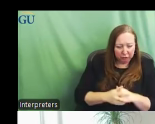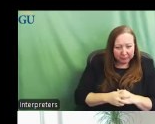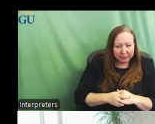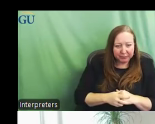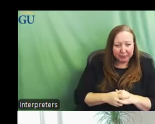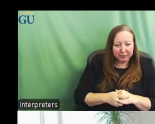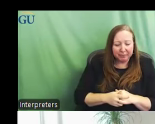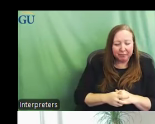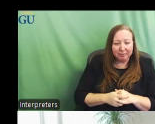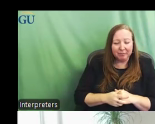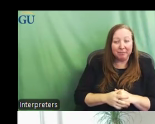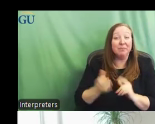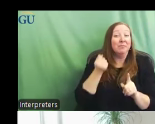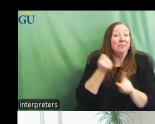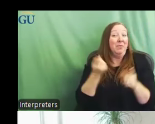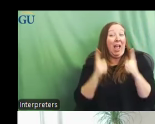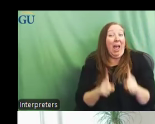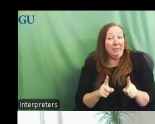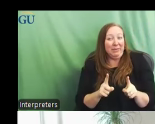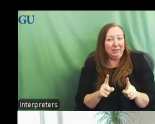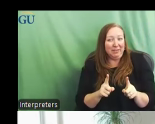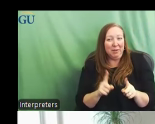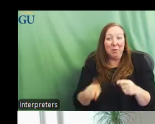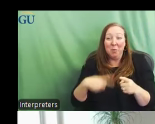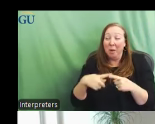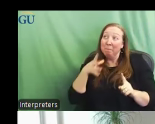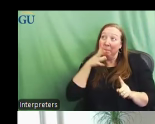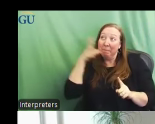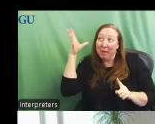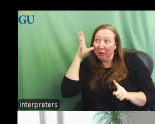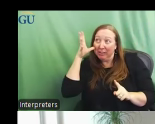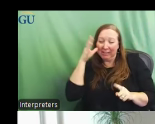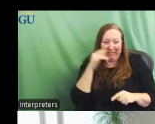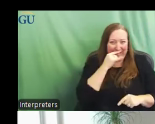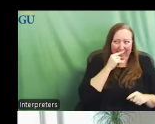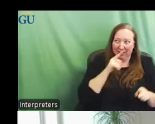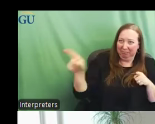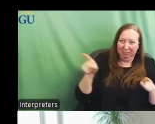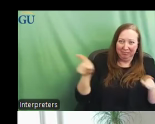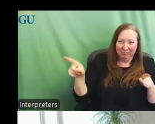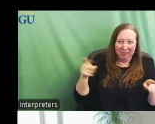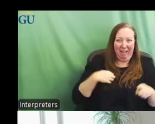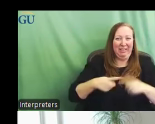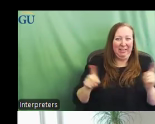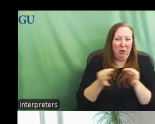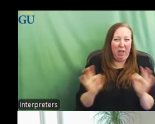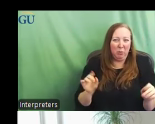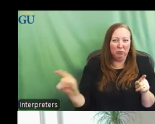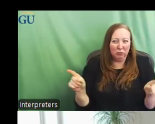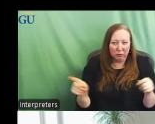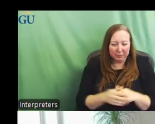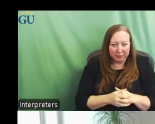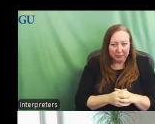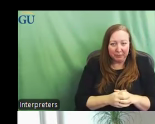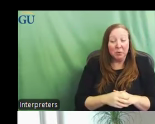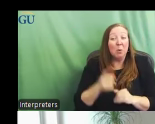What happens is when we have the mismatch and we have kids who don't have access to the language. So for